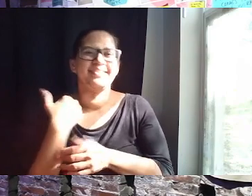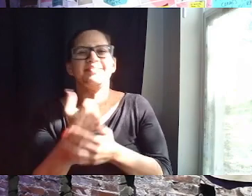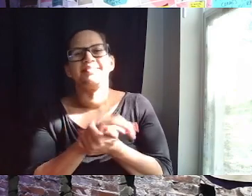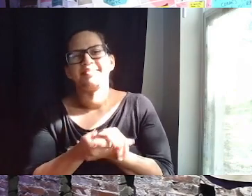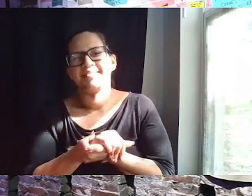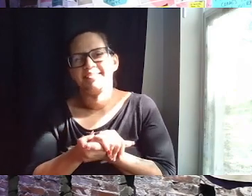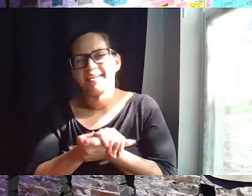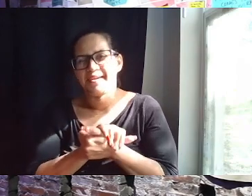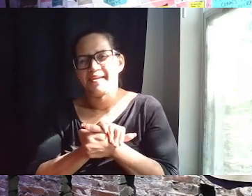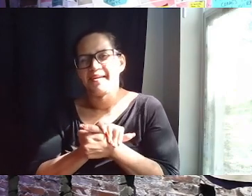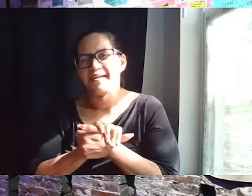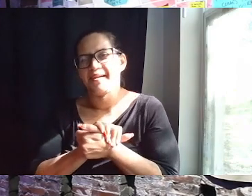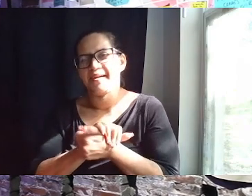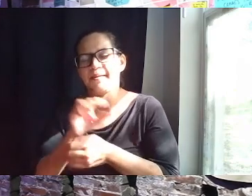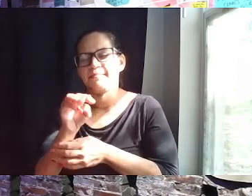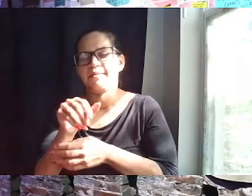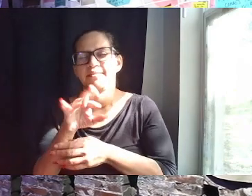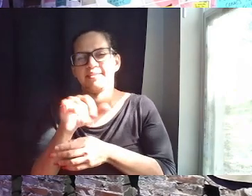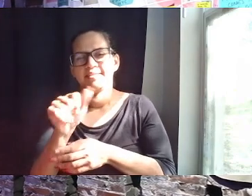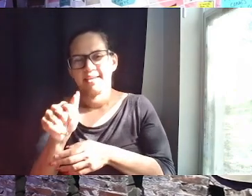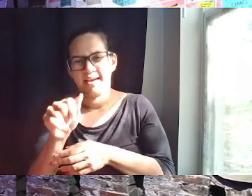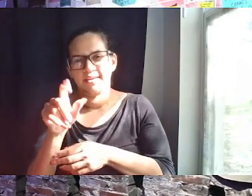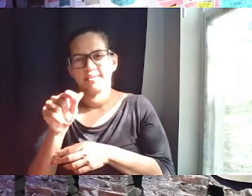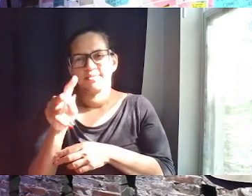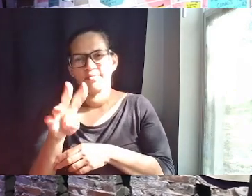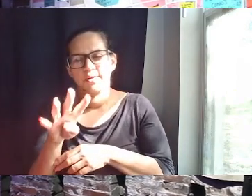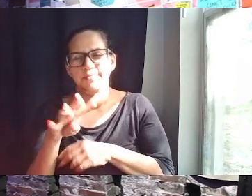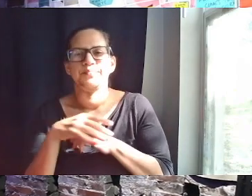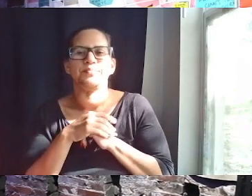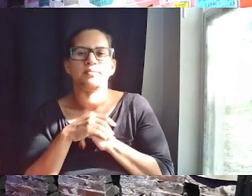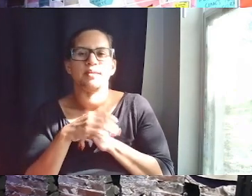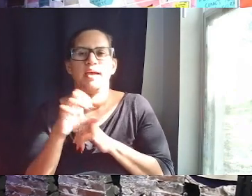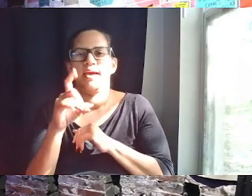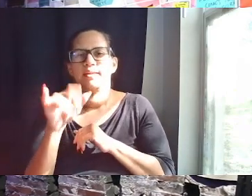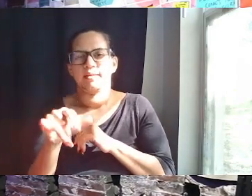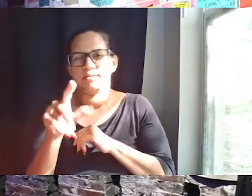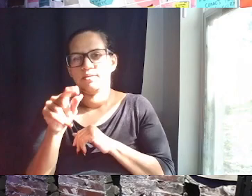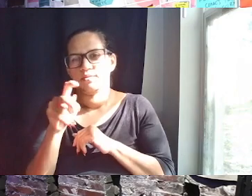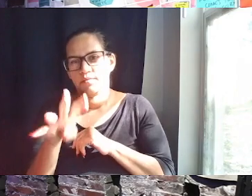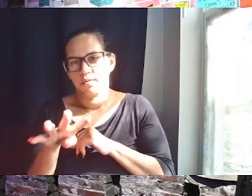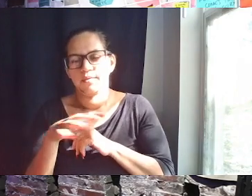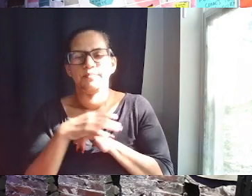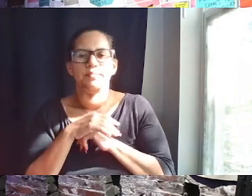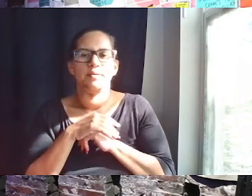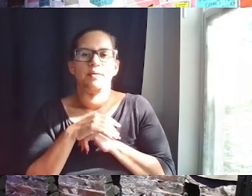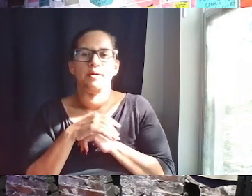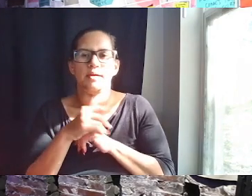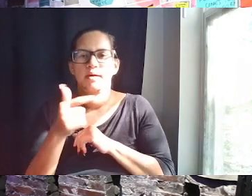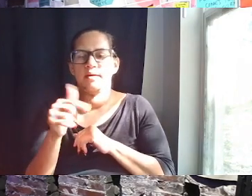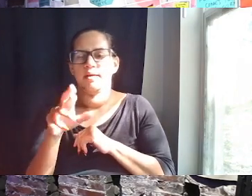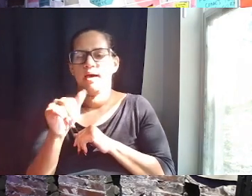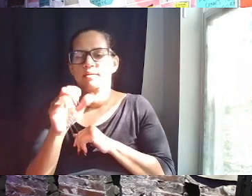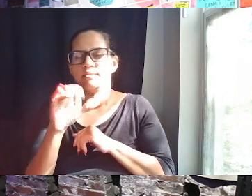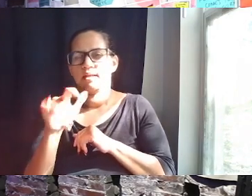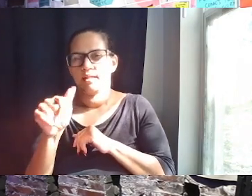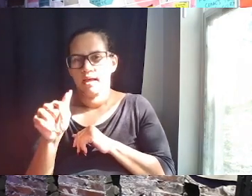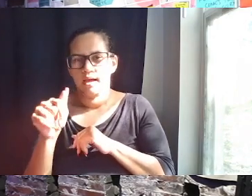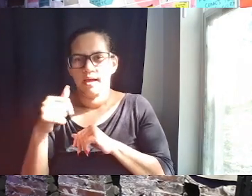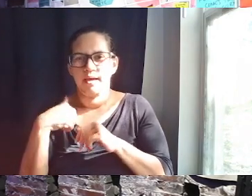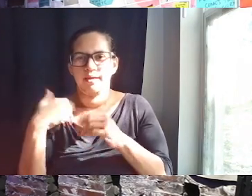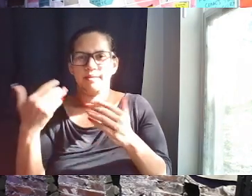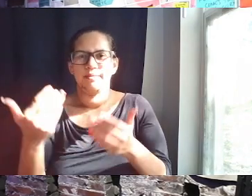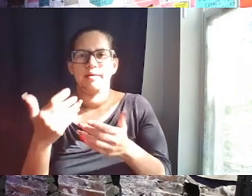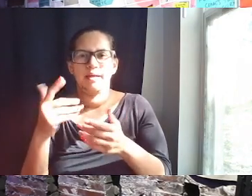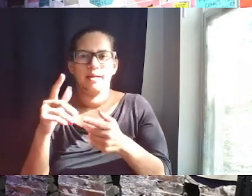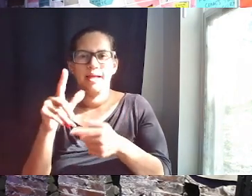Marissa, 2024. Eddie, 2024. Graciela, I heard about LTC last year, but